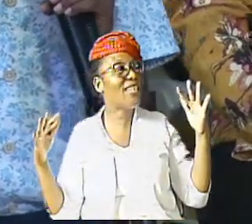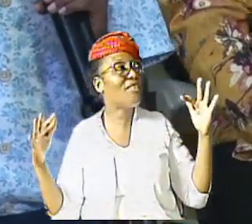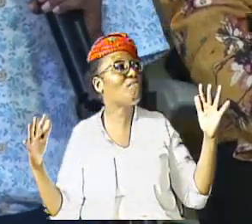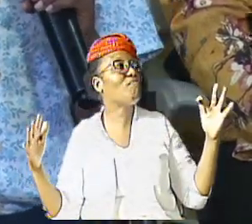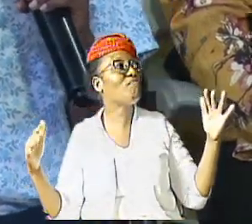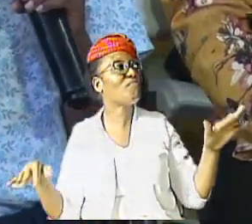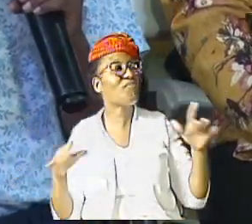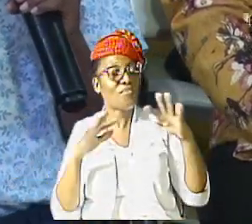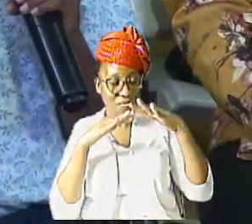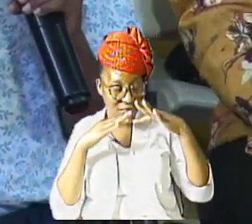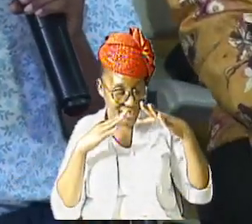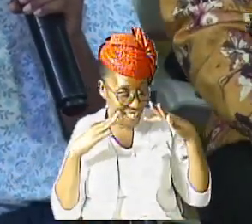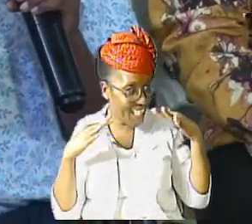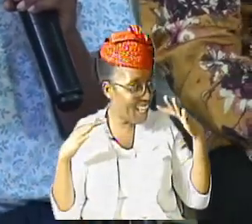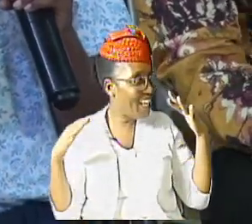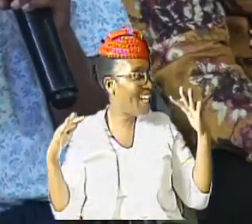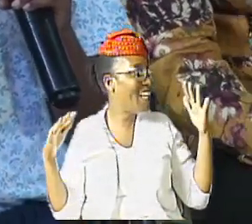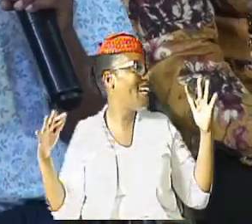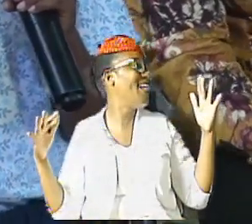Smiling,